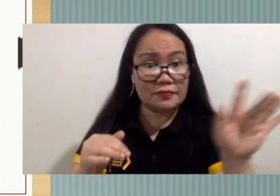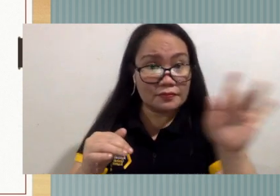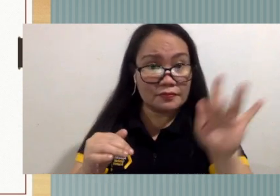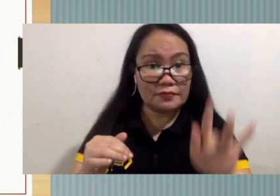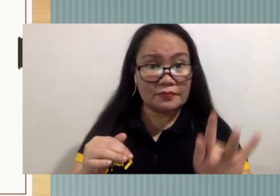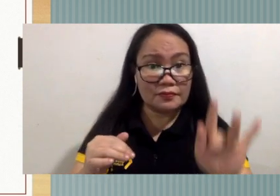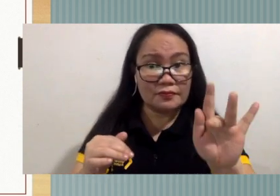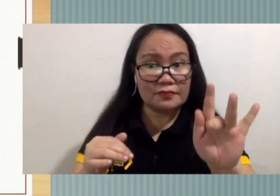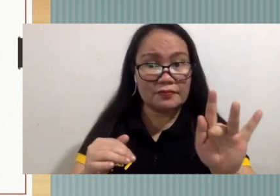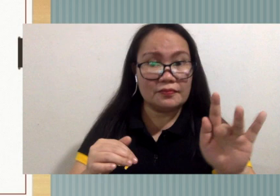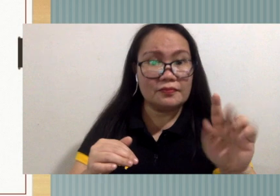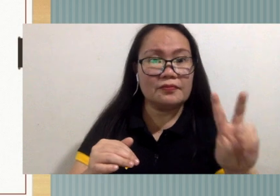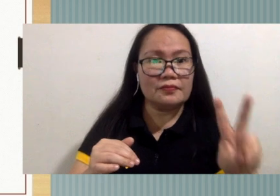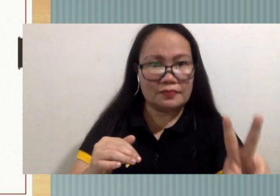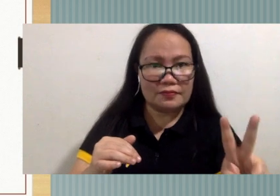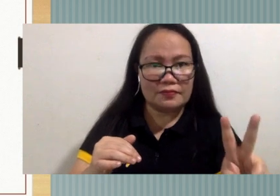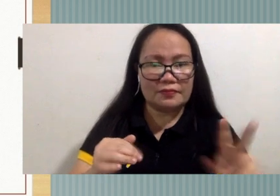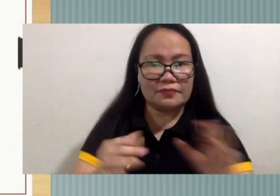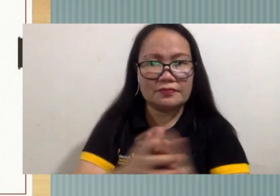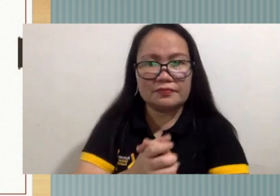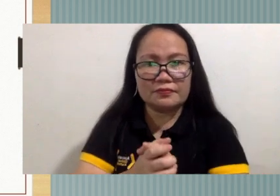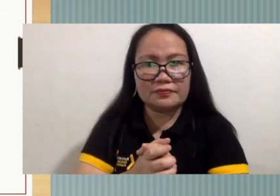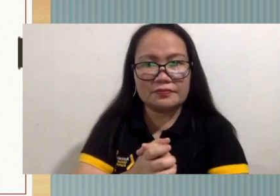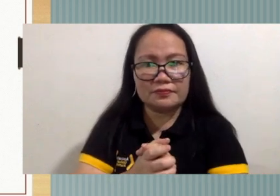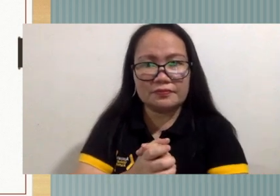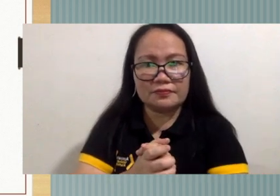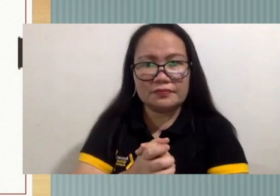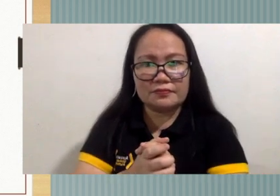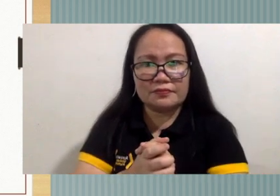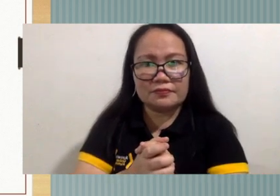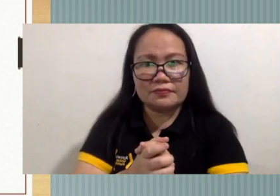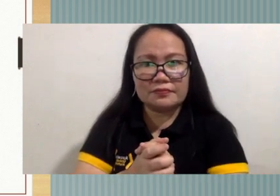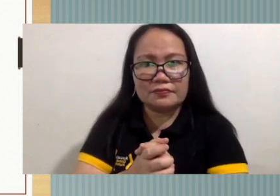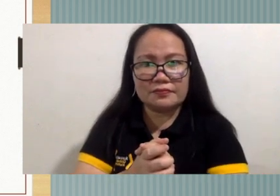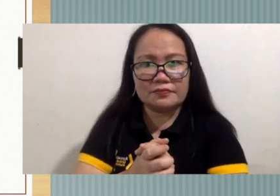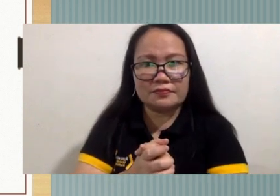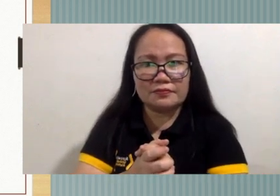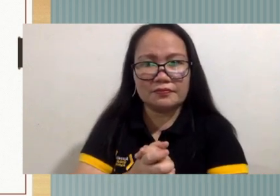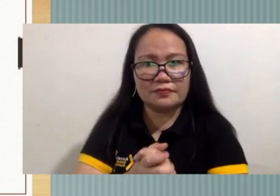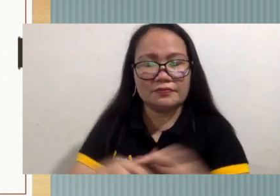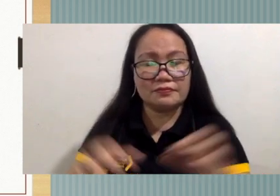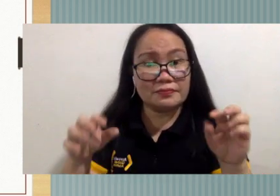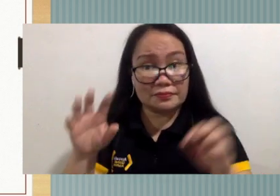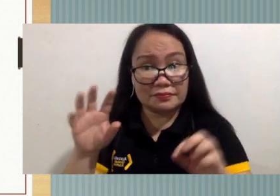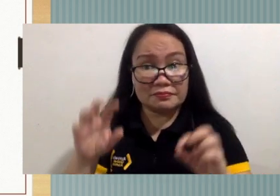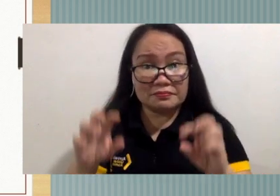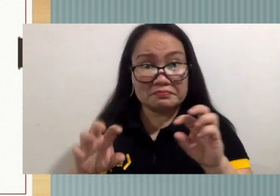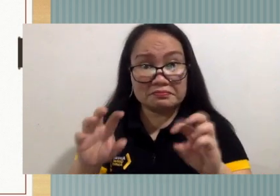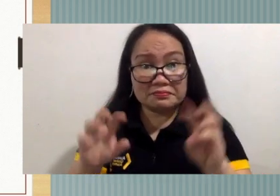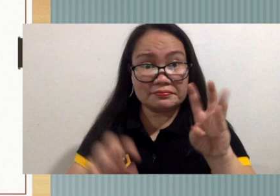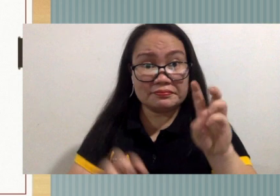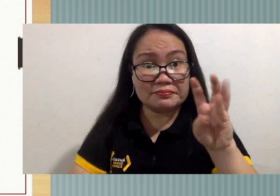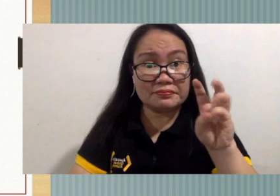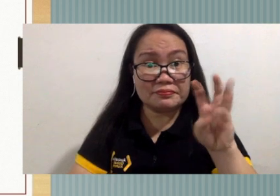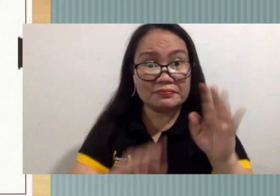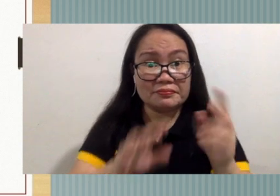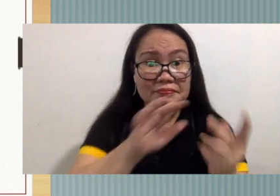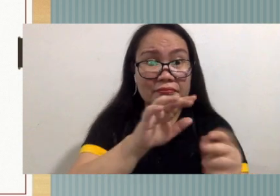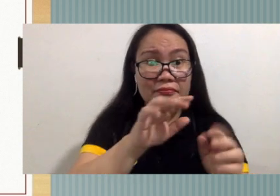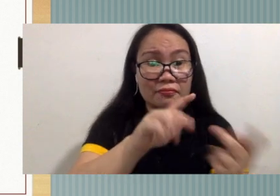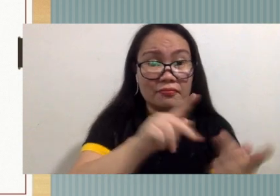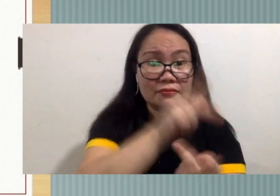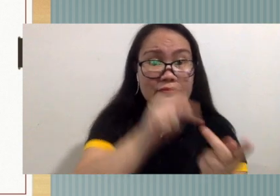16 times square root of 2. So, since si 16 ay perfect square, pwede natin